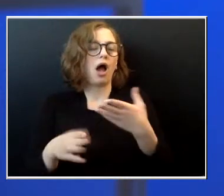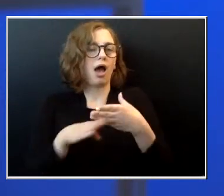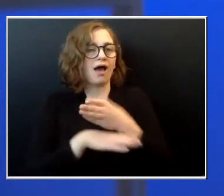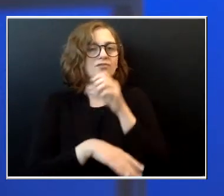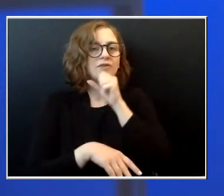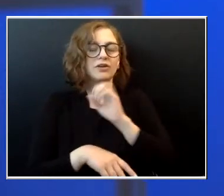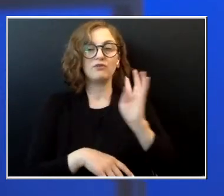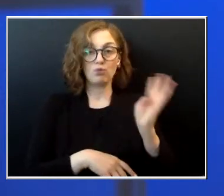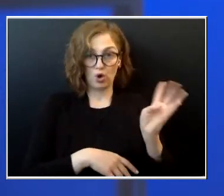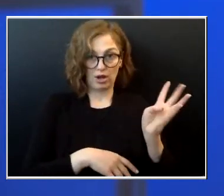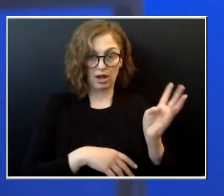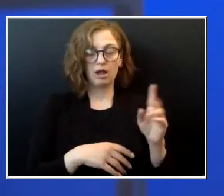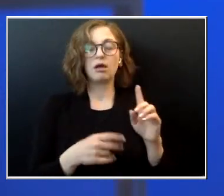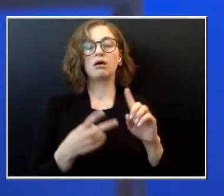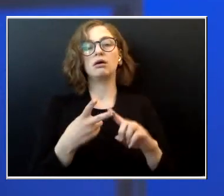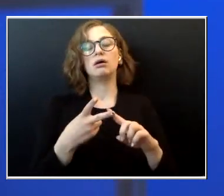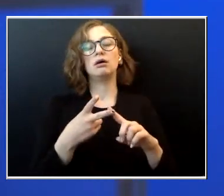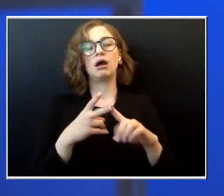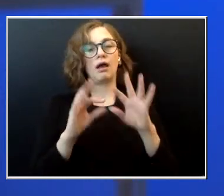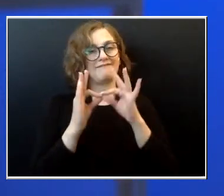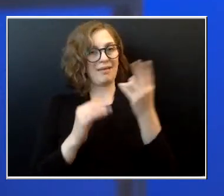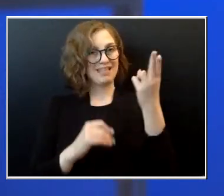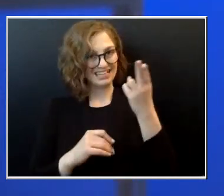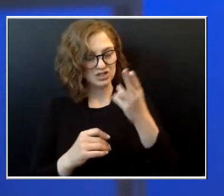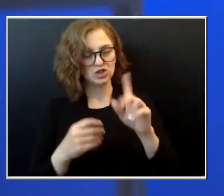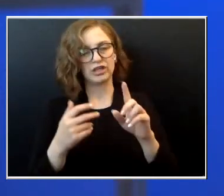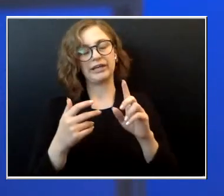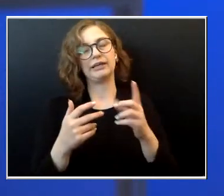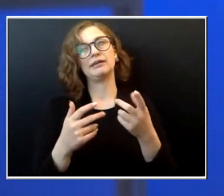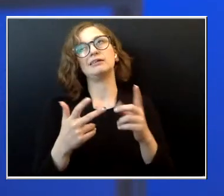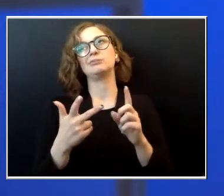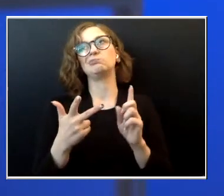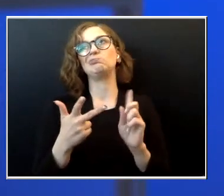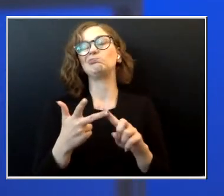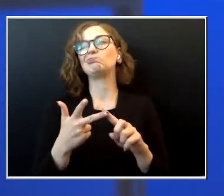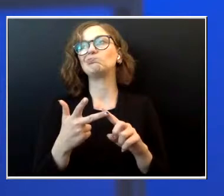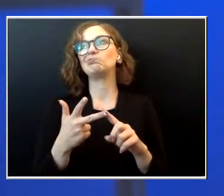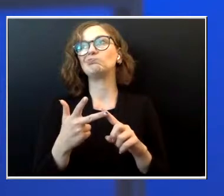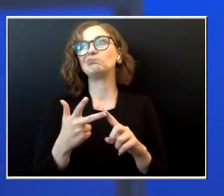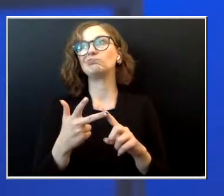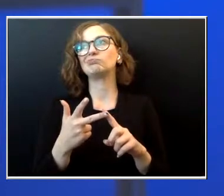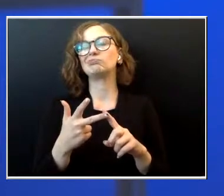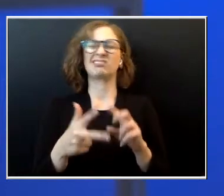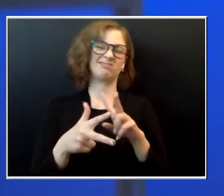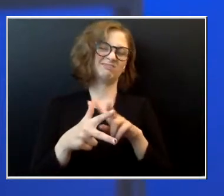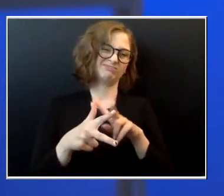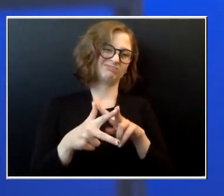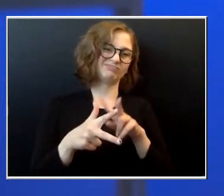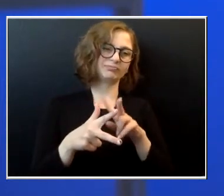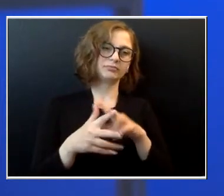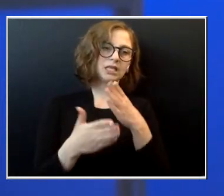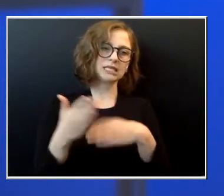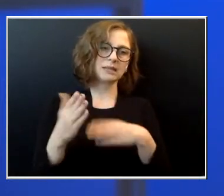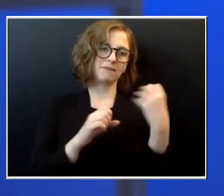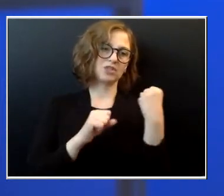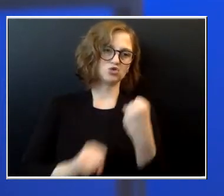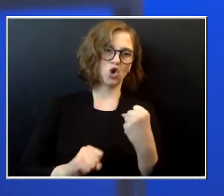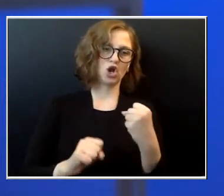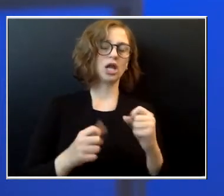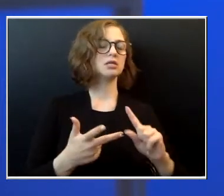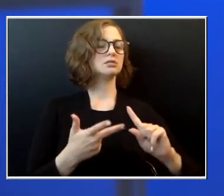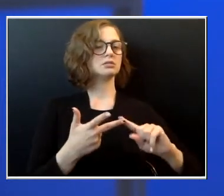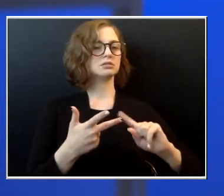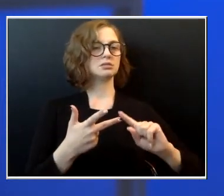Family history, breast density are some of the strongest risk factors. Another very strong risk